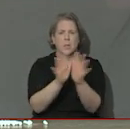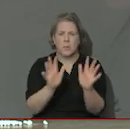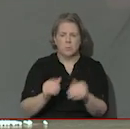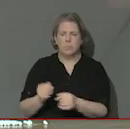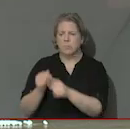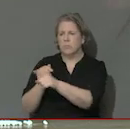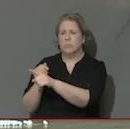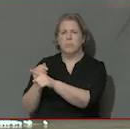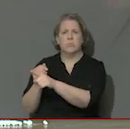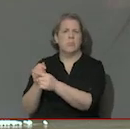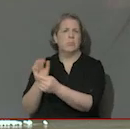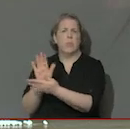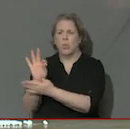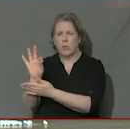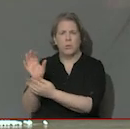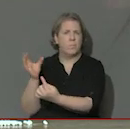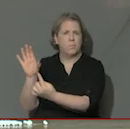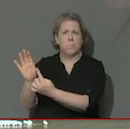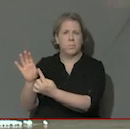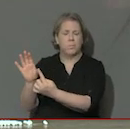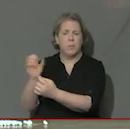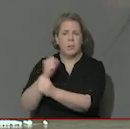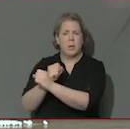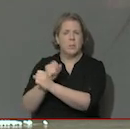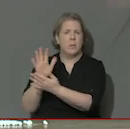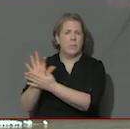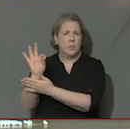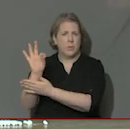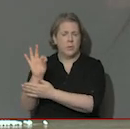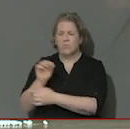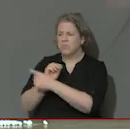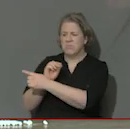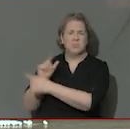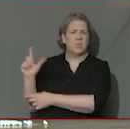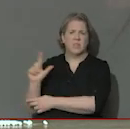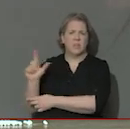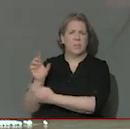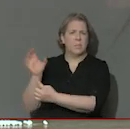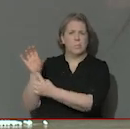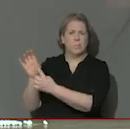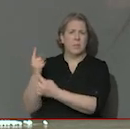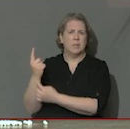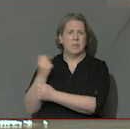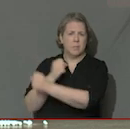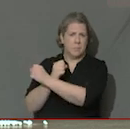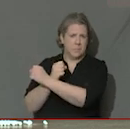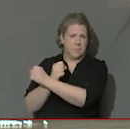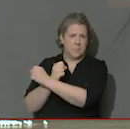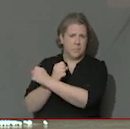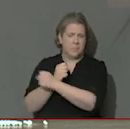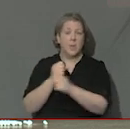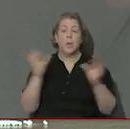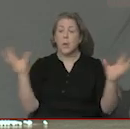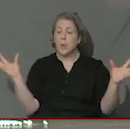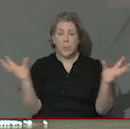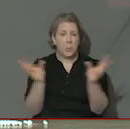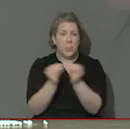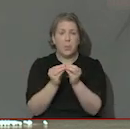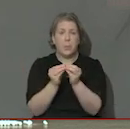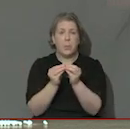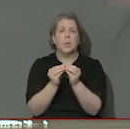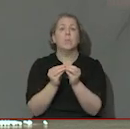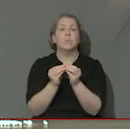got 13. So you multiply his by 13. The other one only got 7, multiplied by 7. Then you get the total amount that